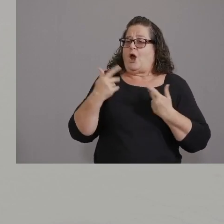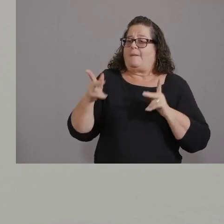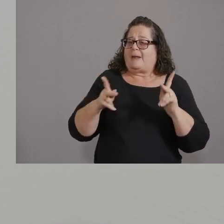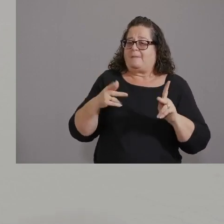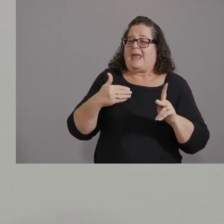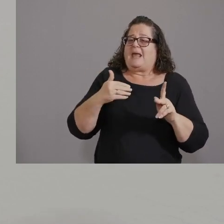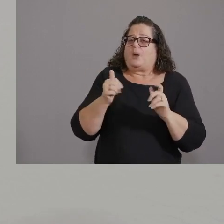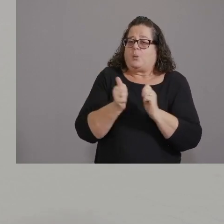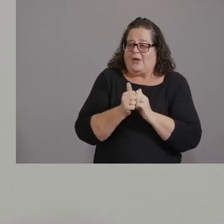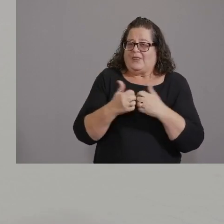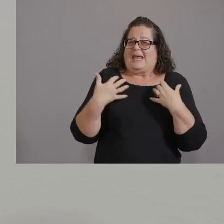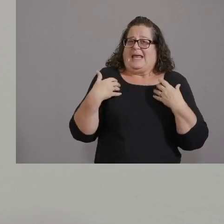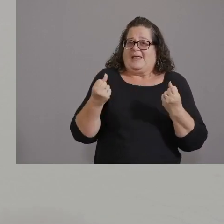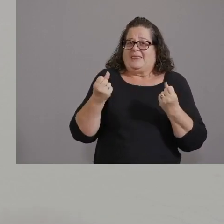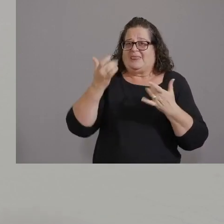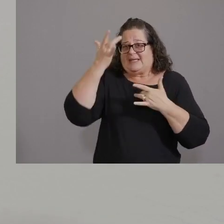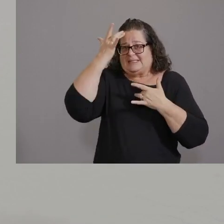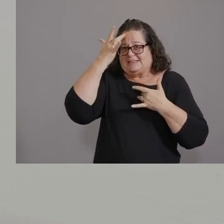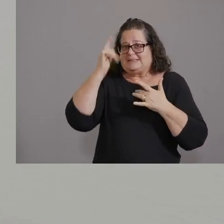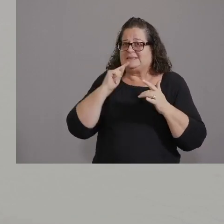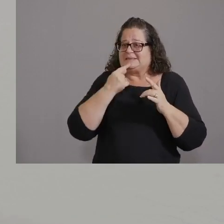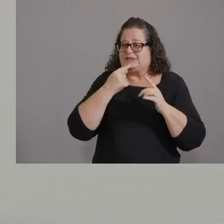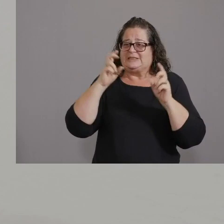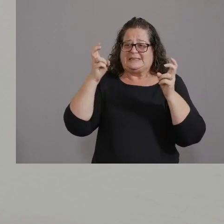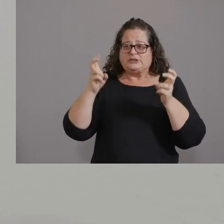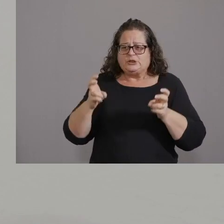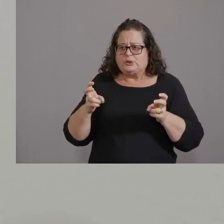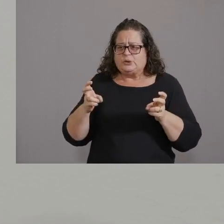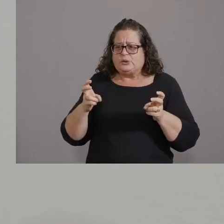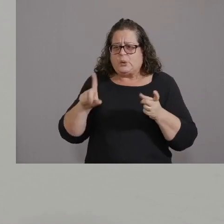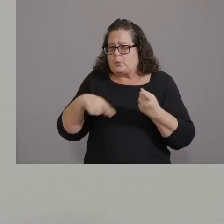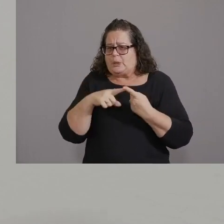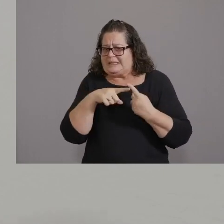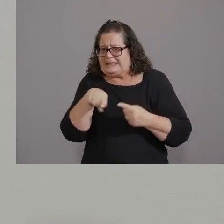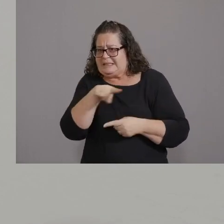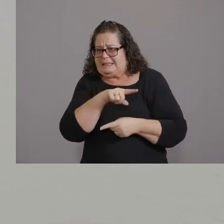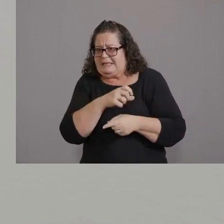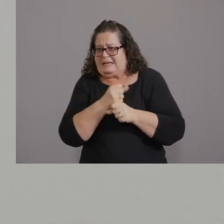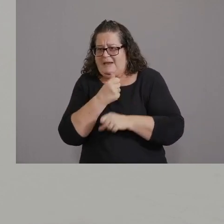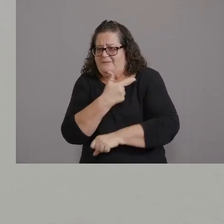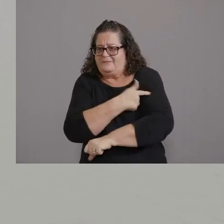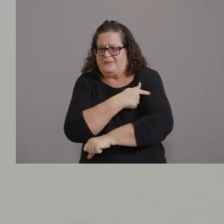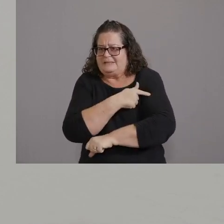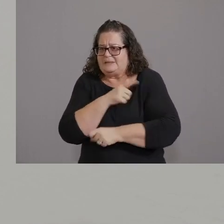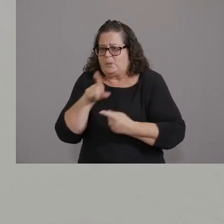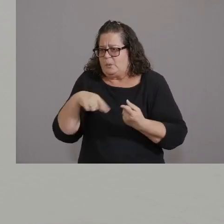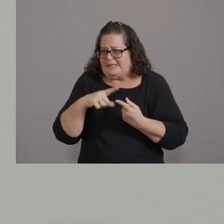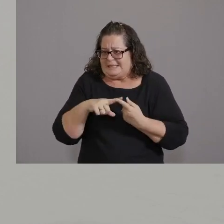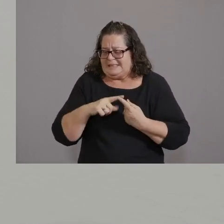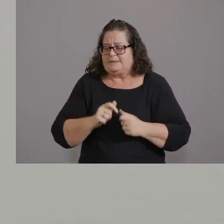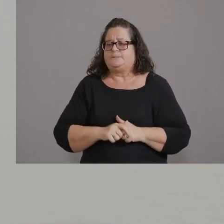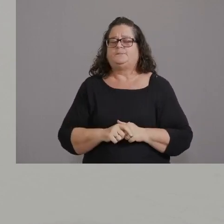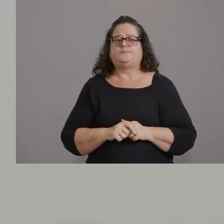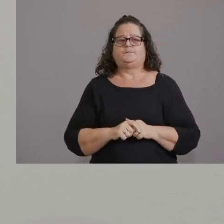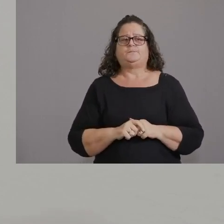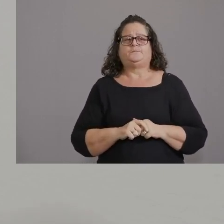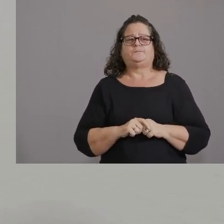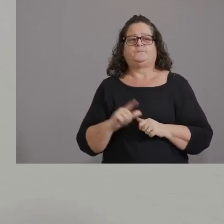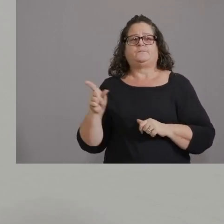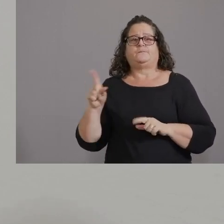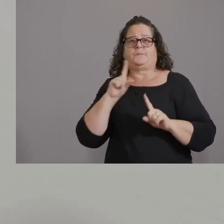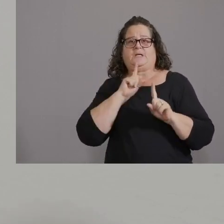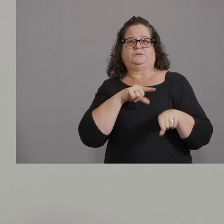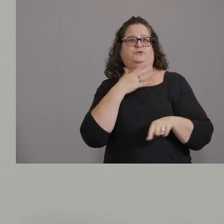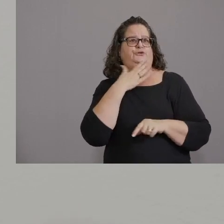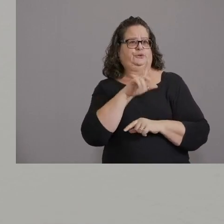When can they expect to get a dose of the vaccine? So that's a great question. We continue to monitor the data,